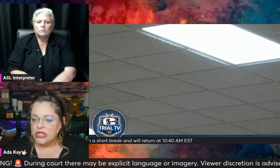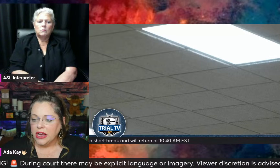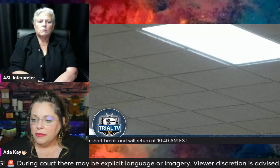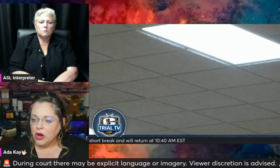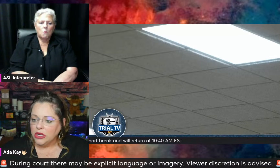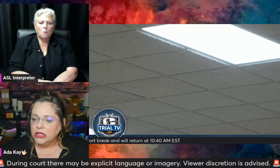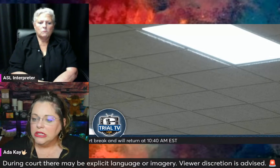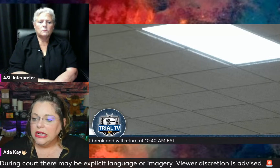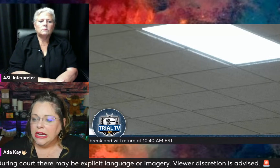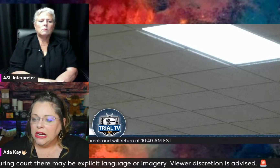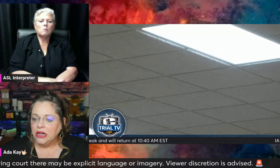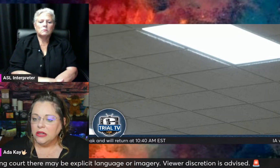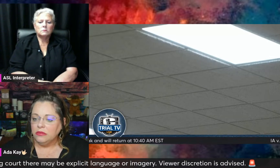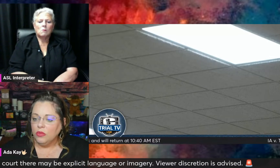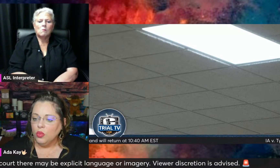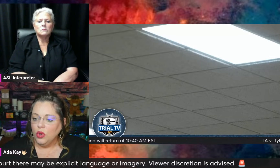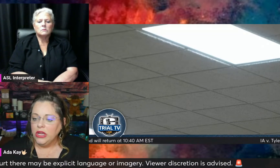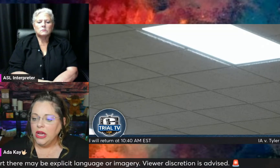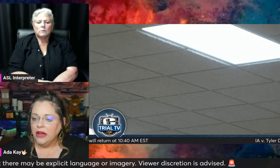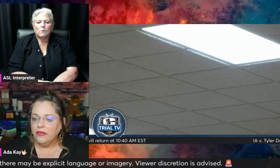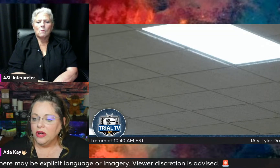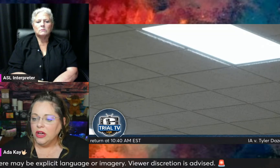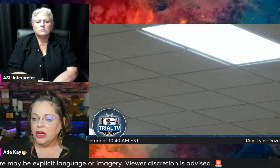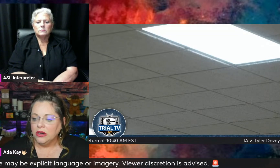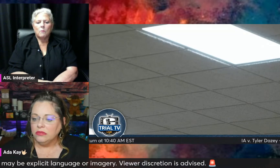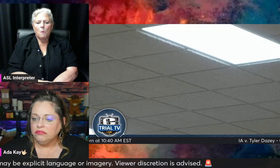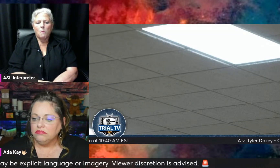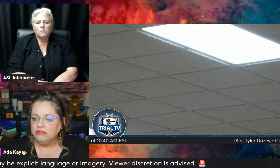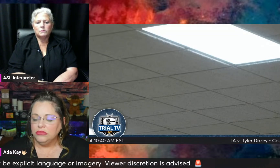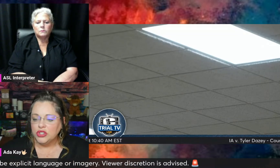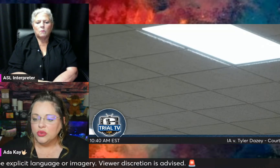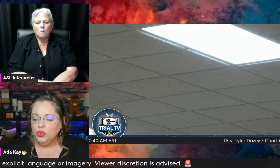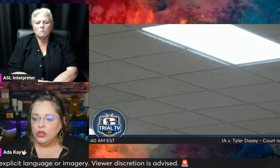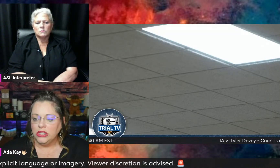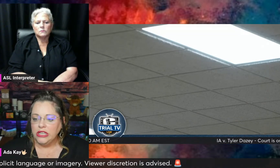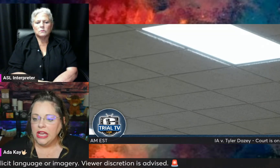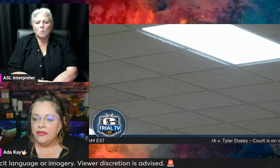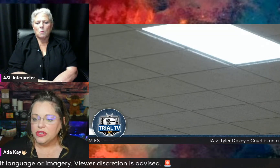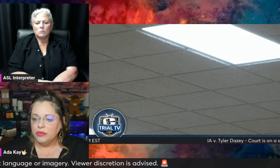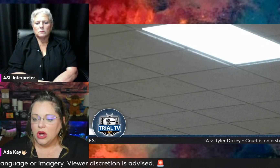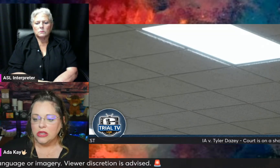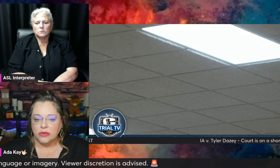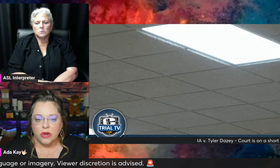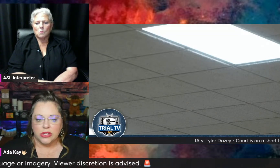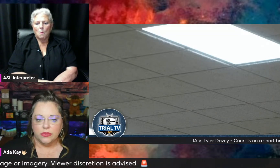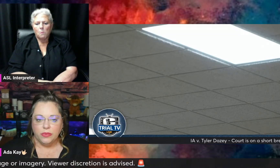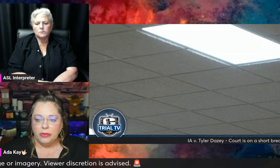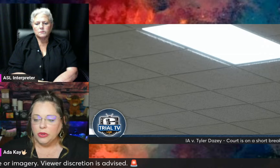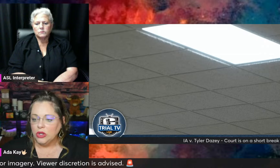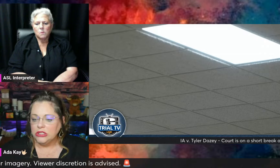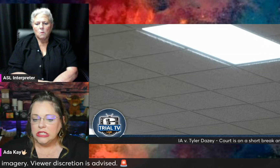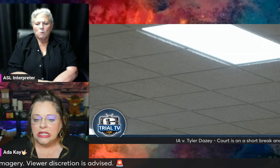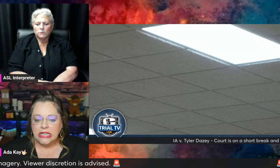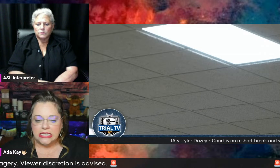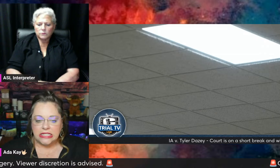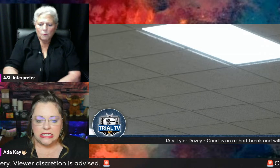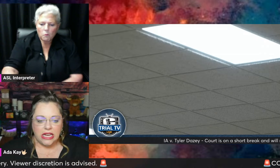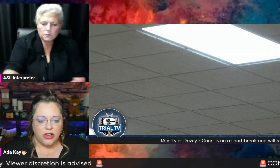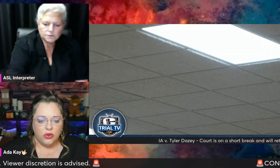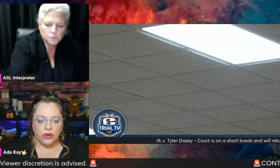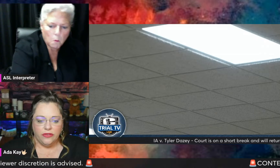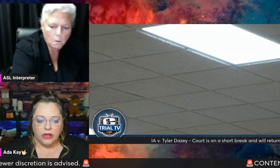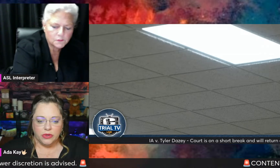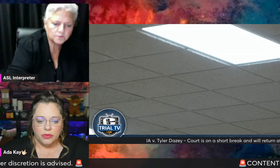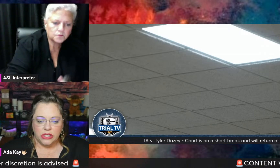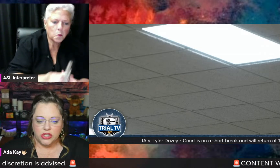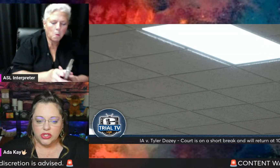our tech mod. We have just really have some awesome people on today